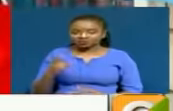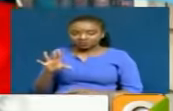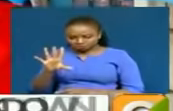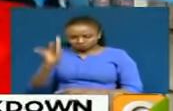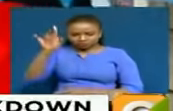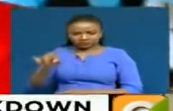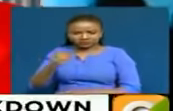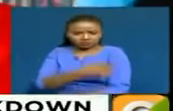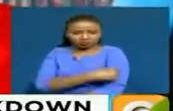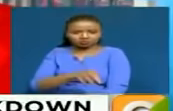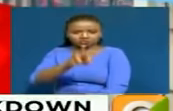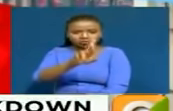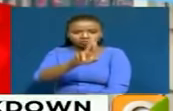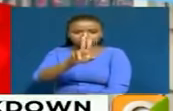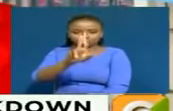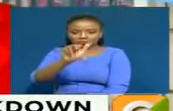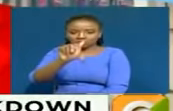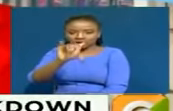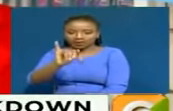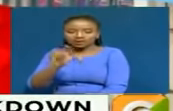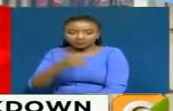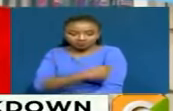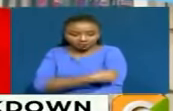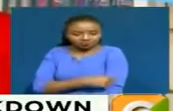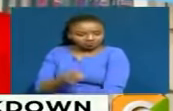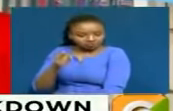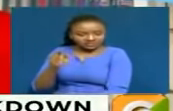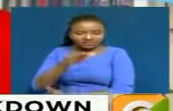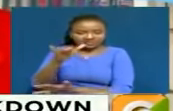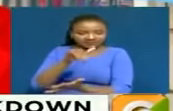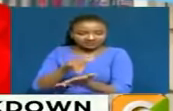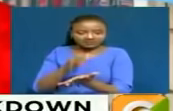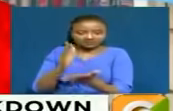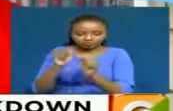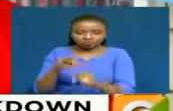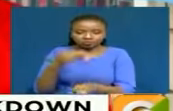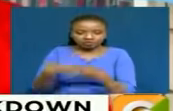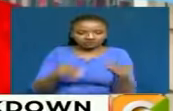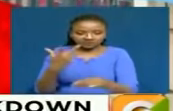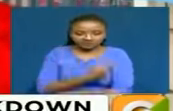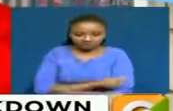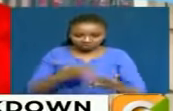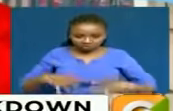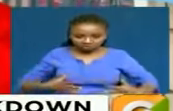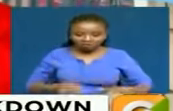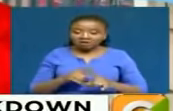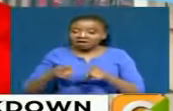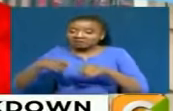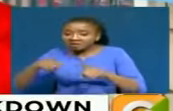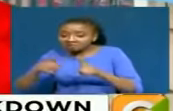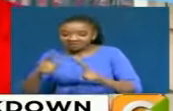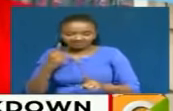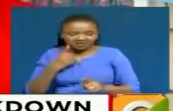facility as one of the vaccination sites for COVID-19. However, the facility took